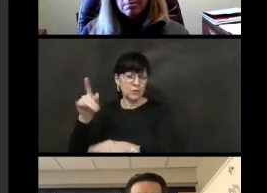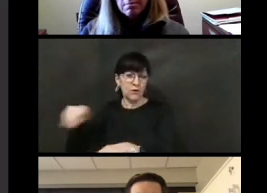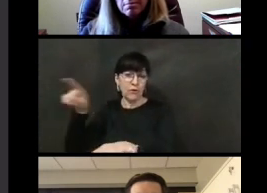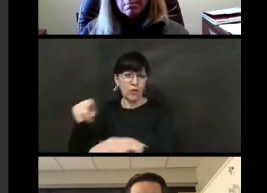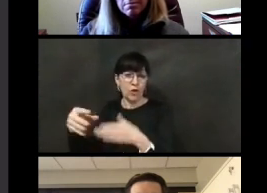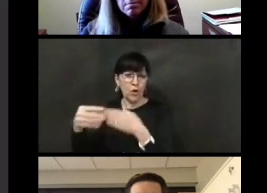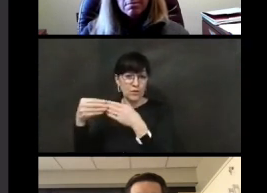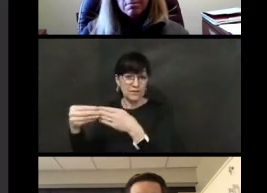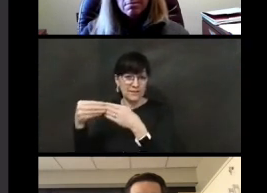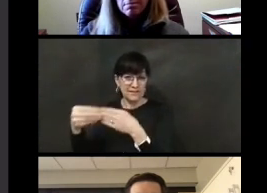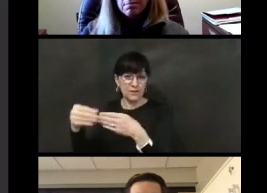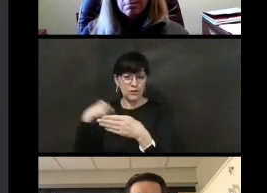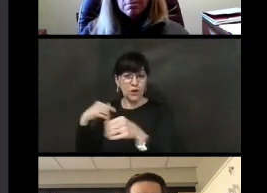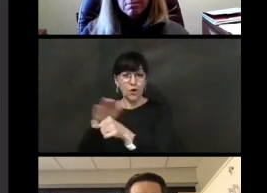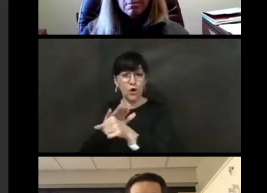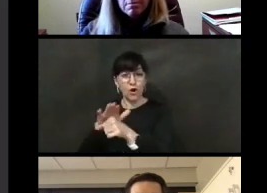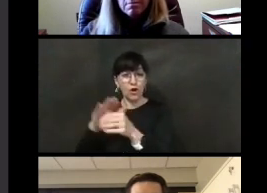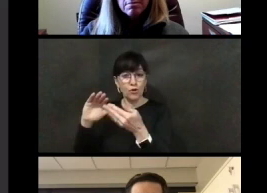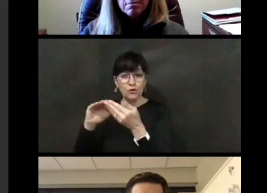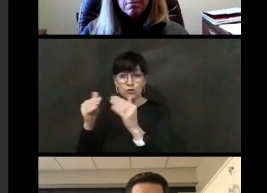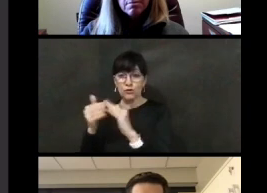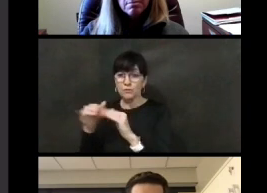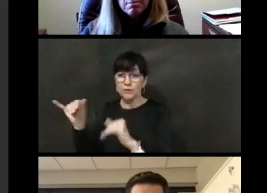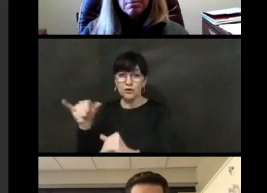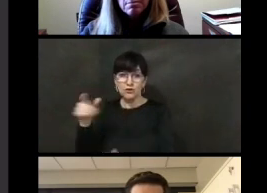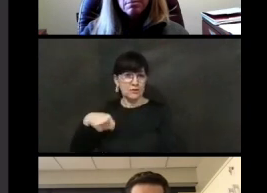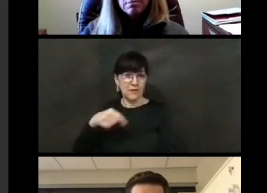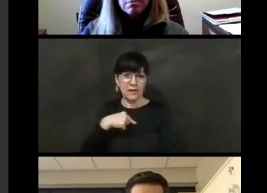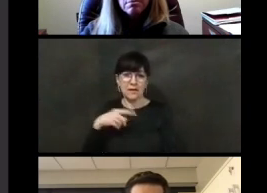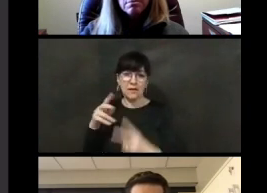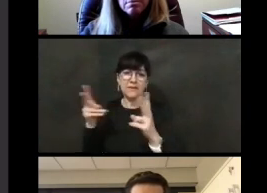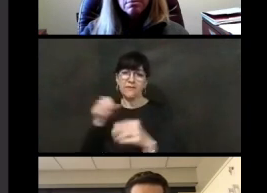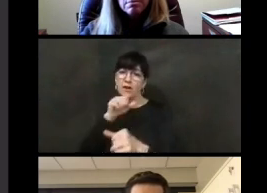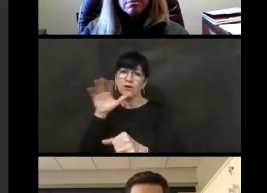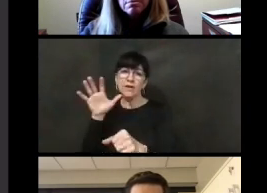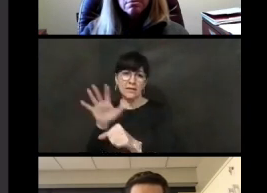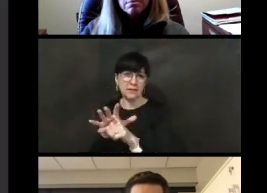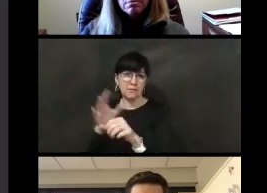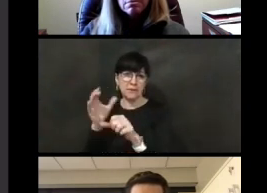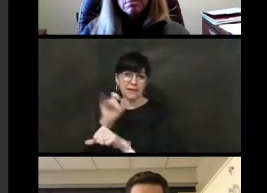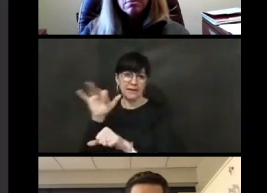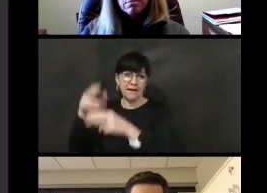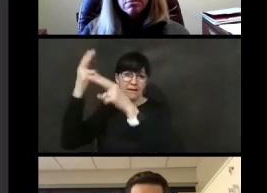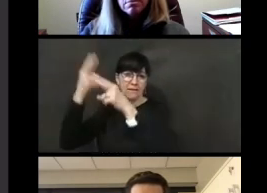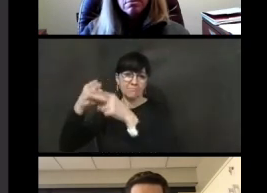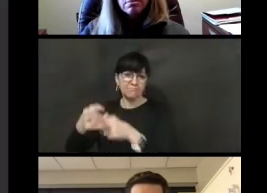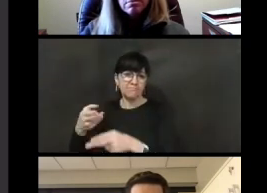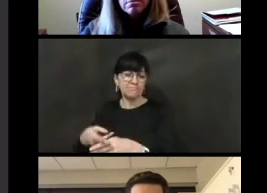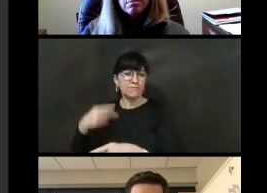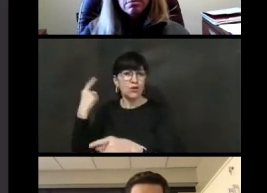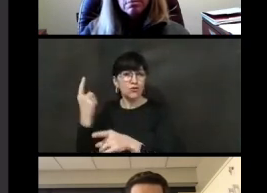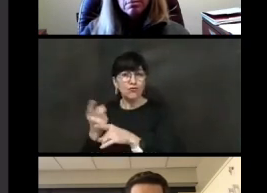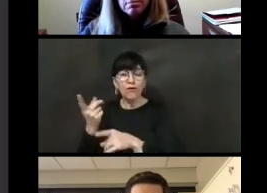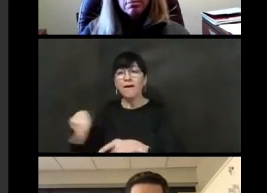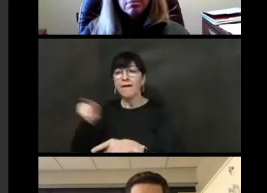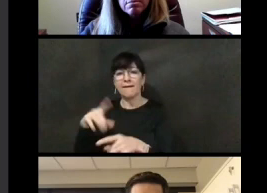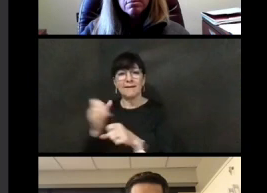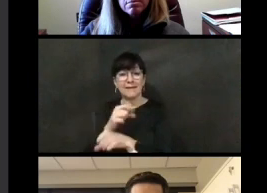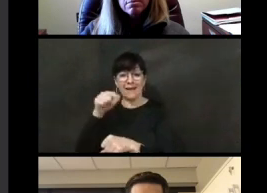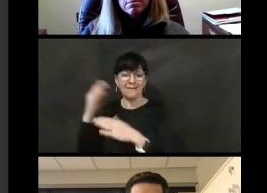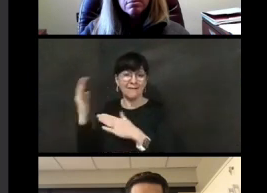our local community, just like all of us, are very committed to getting this right. Just like the mayors and others who've been in the